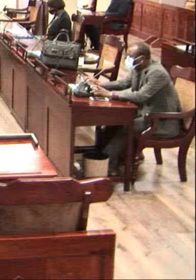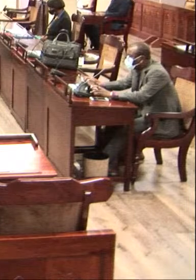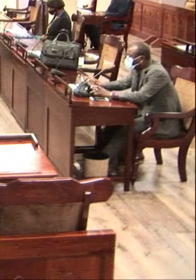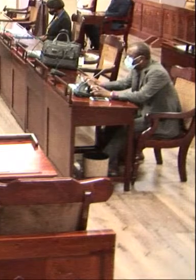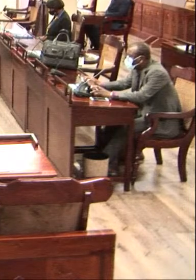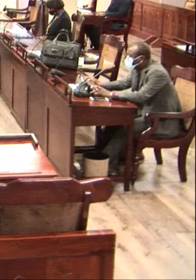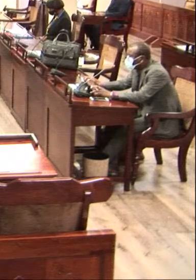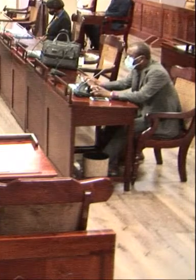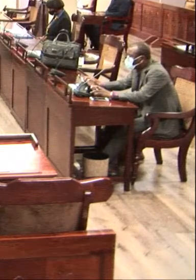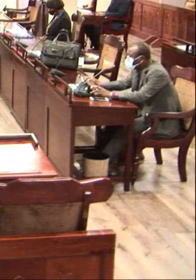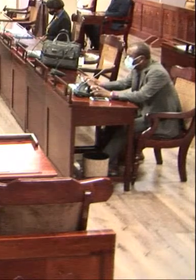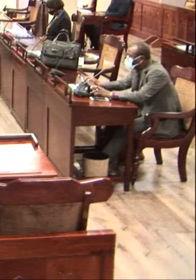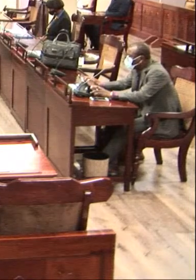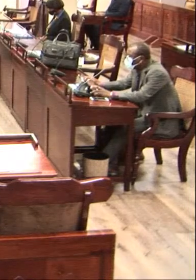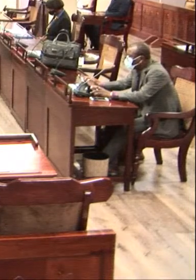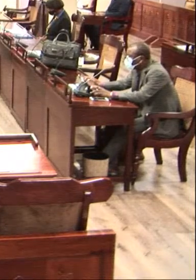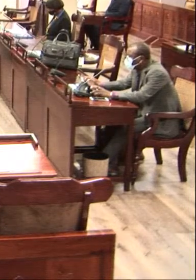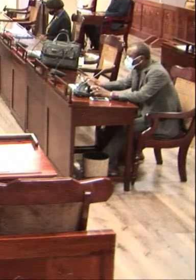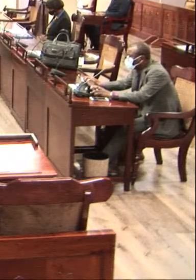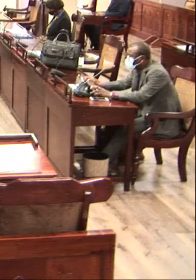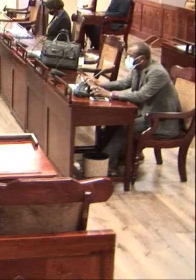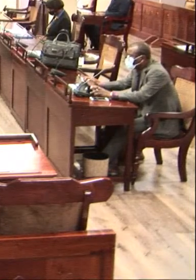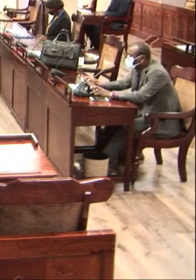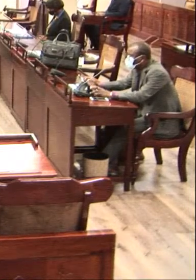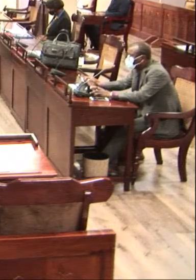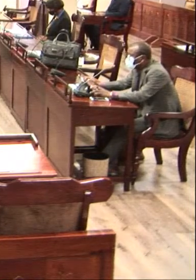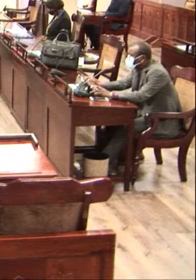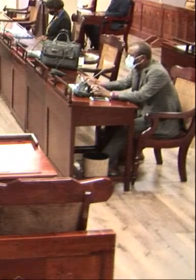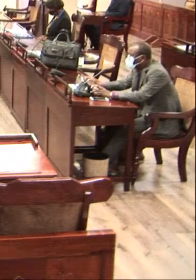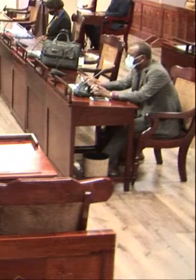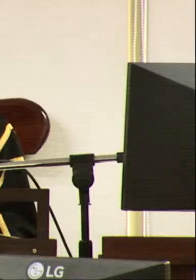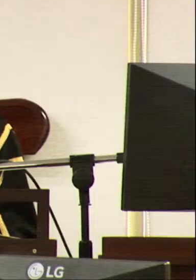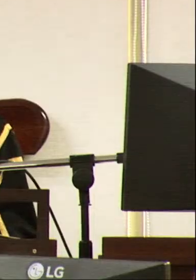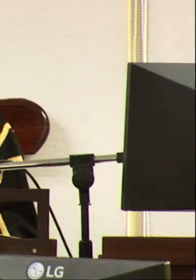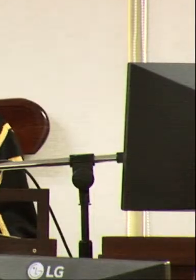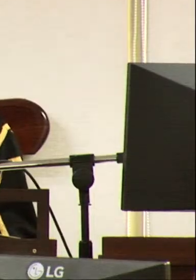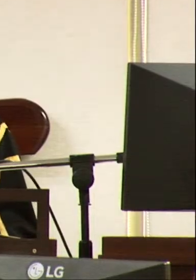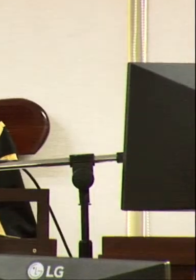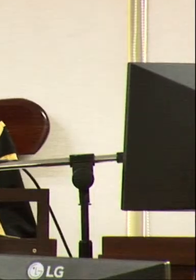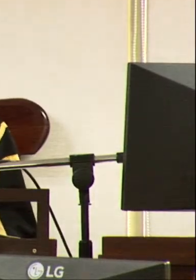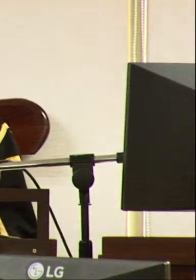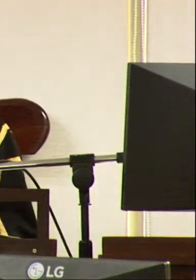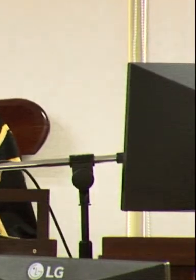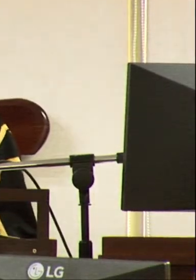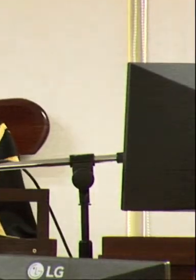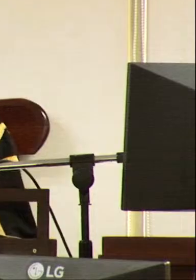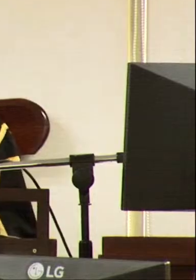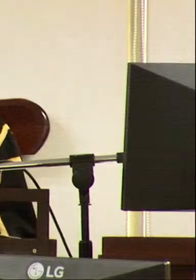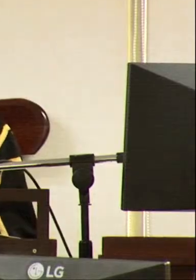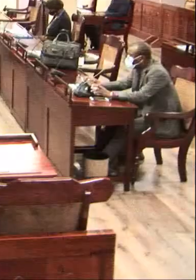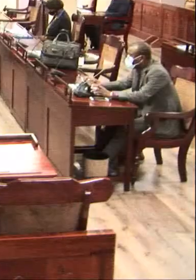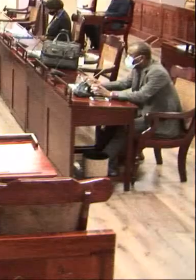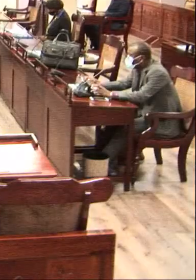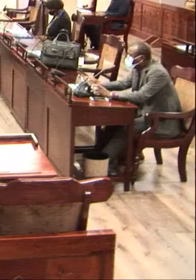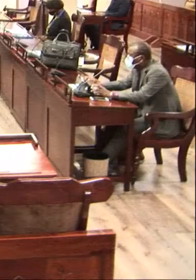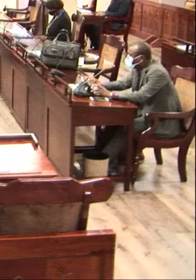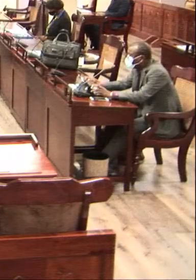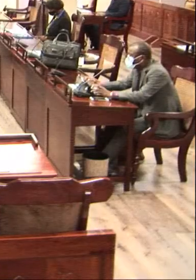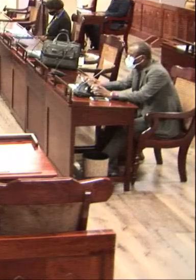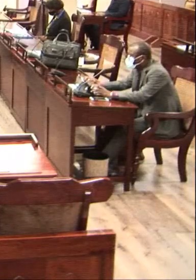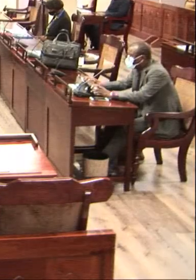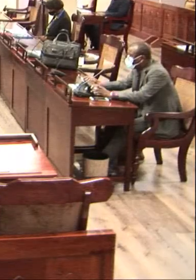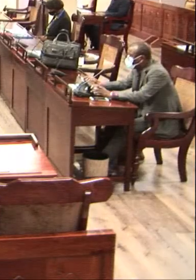This House is in session. Meeting 40 minutes held on Friday, March 5th, 2021 to be confirmed.